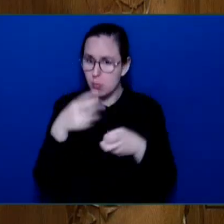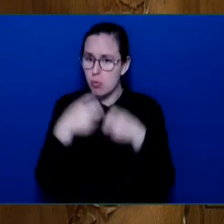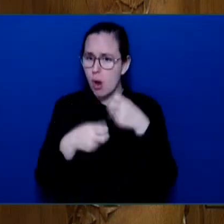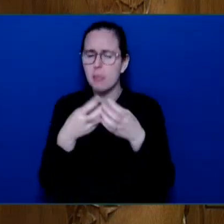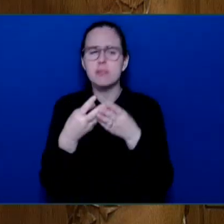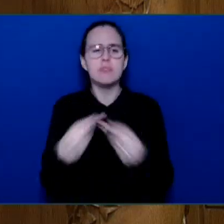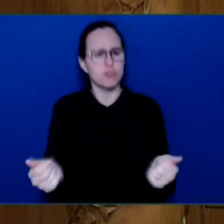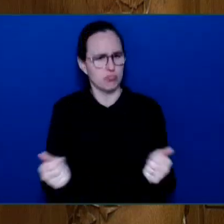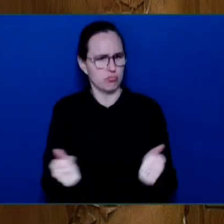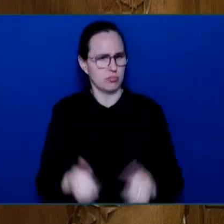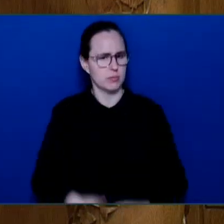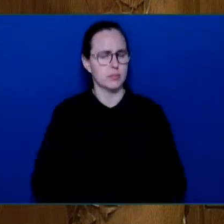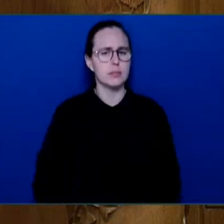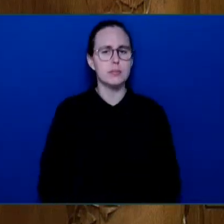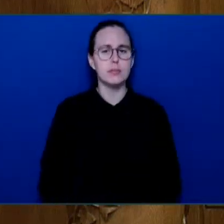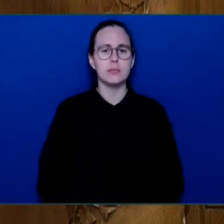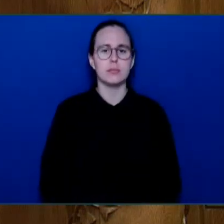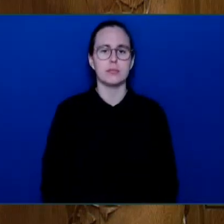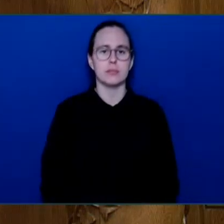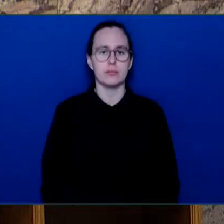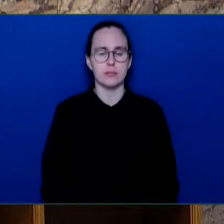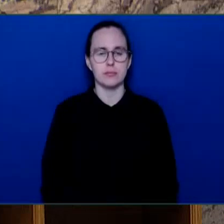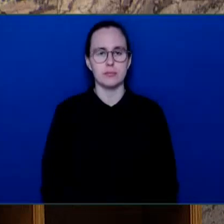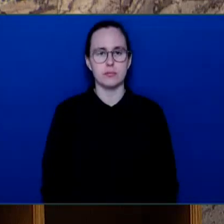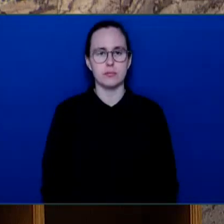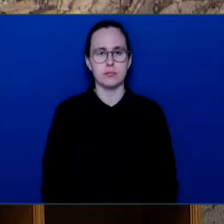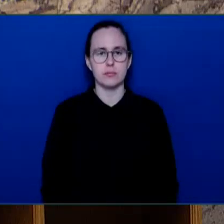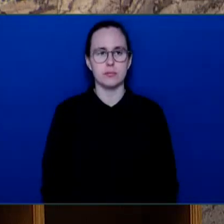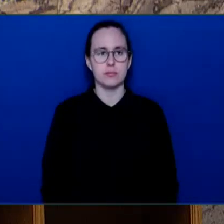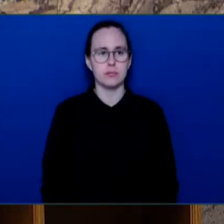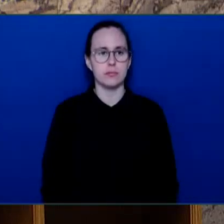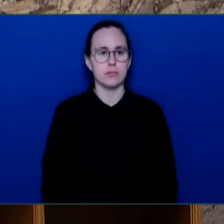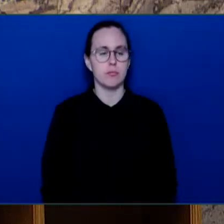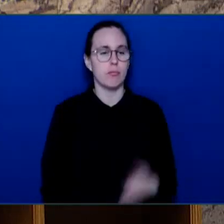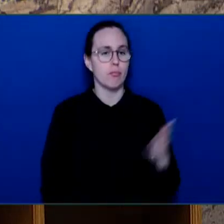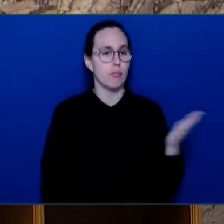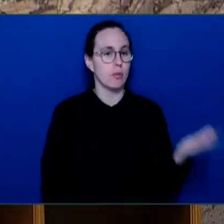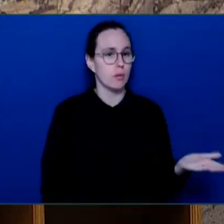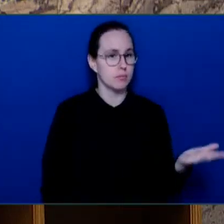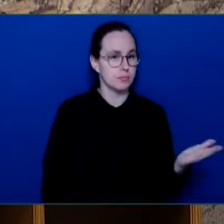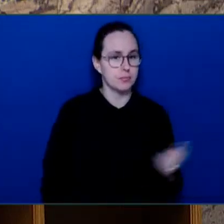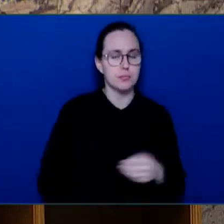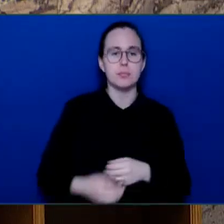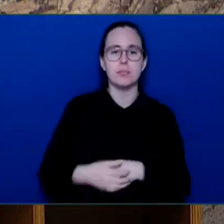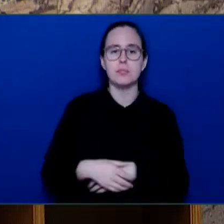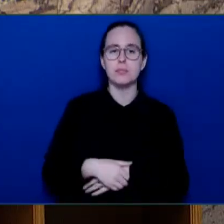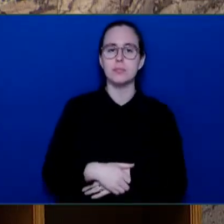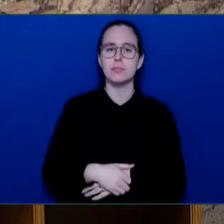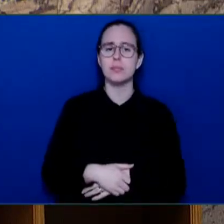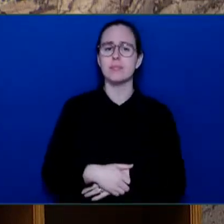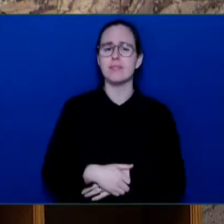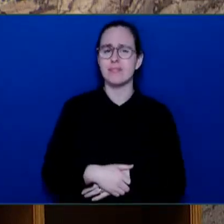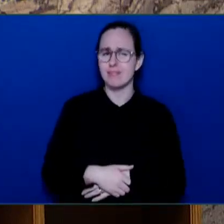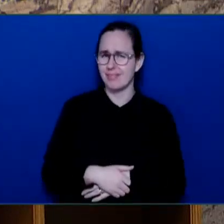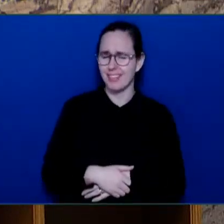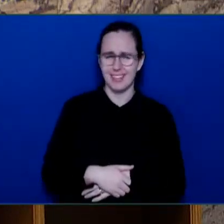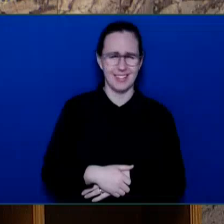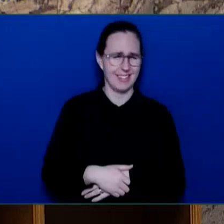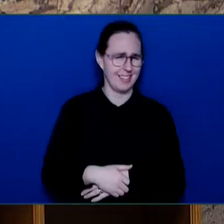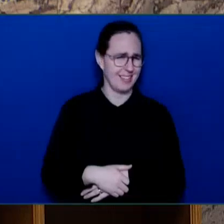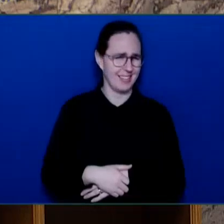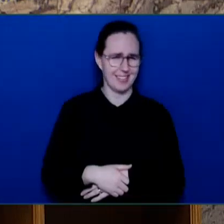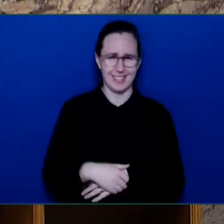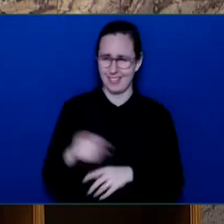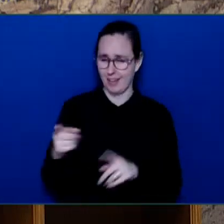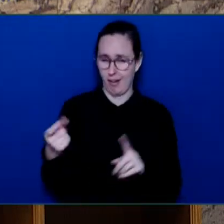Kelowna Mission supplemental. Well, this minister is all over the map. And while the minister and the Premier are quick